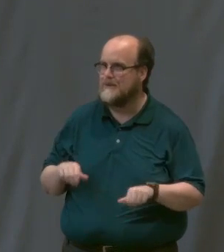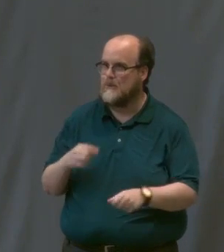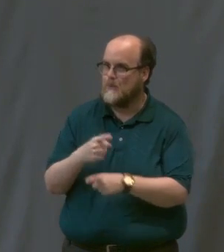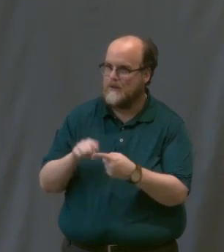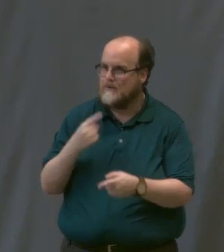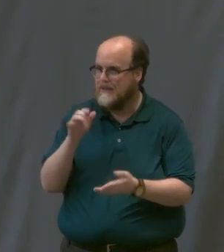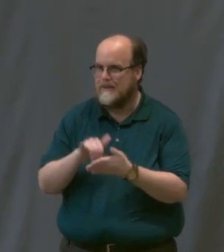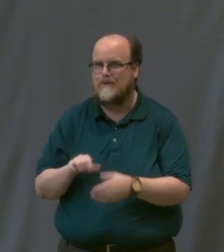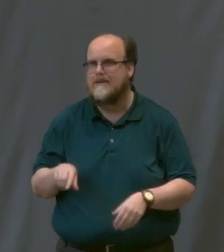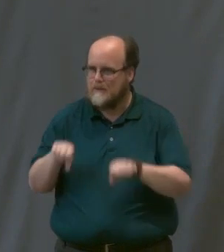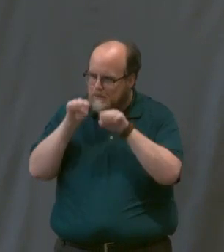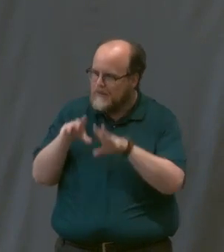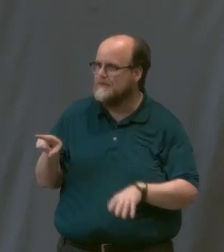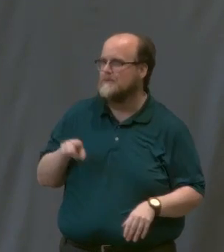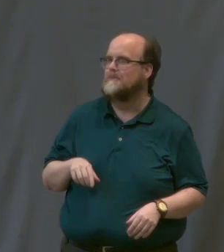Well, we can say bless you, and